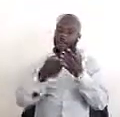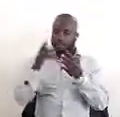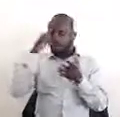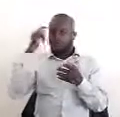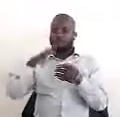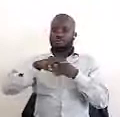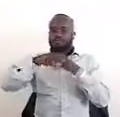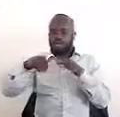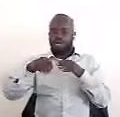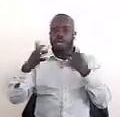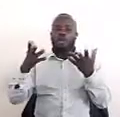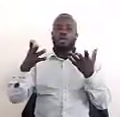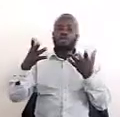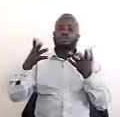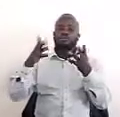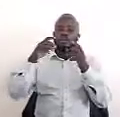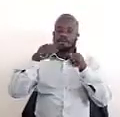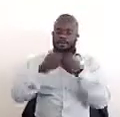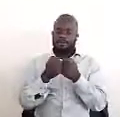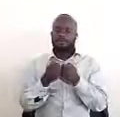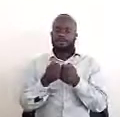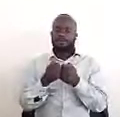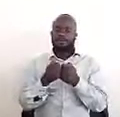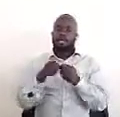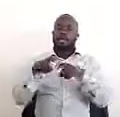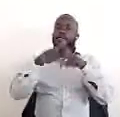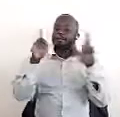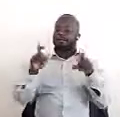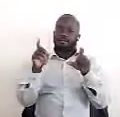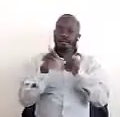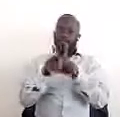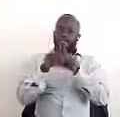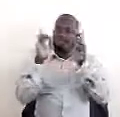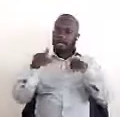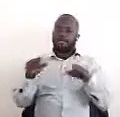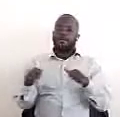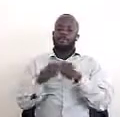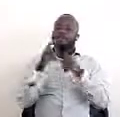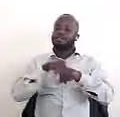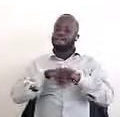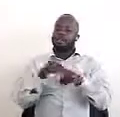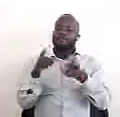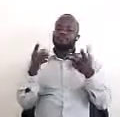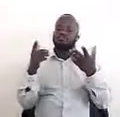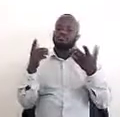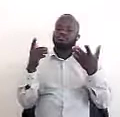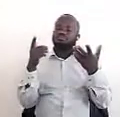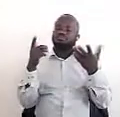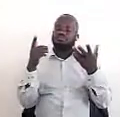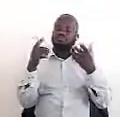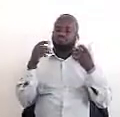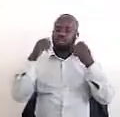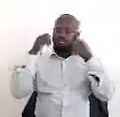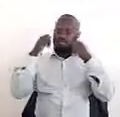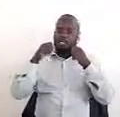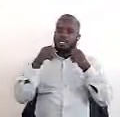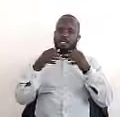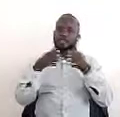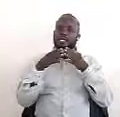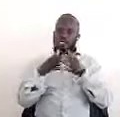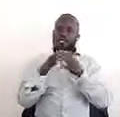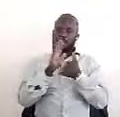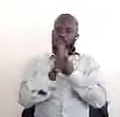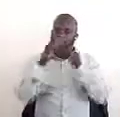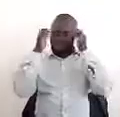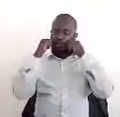due to breaking or falling off. Testing should also be performed if unprotected sex has occurred with someone who meets any of